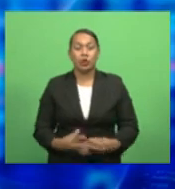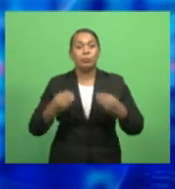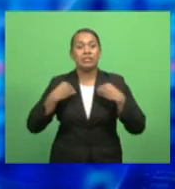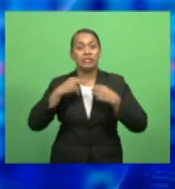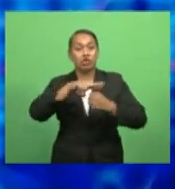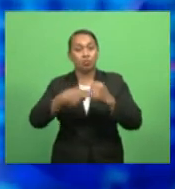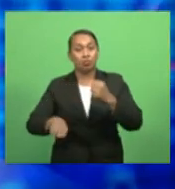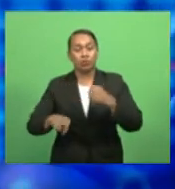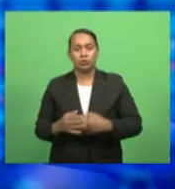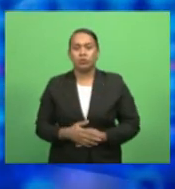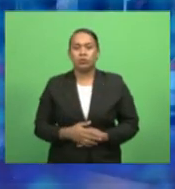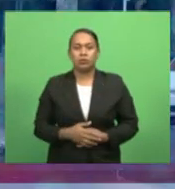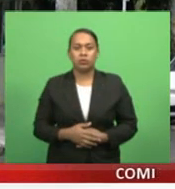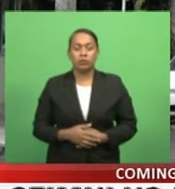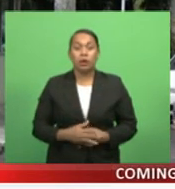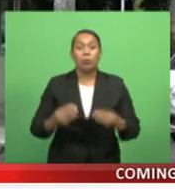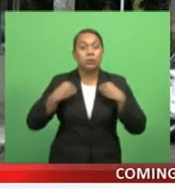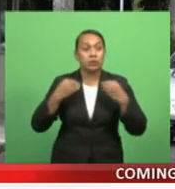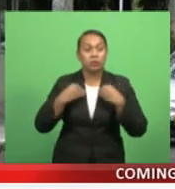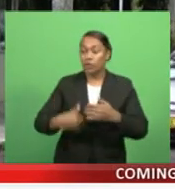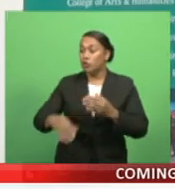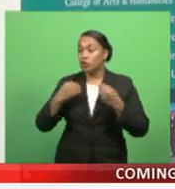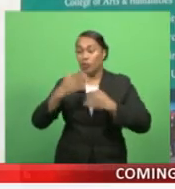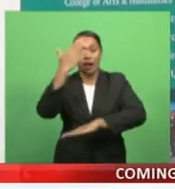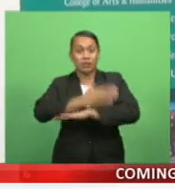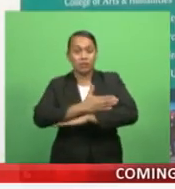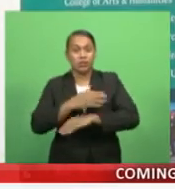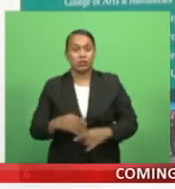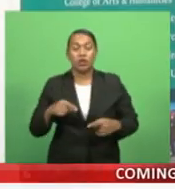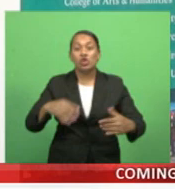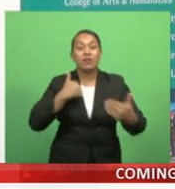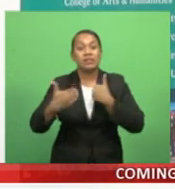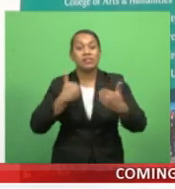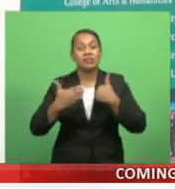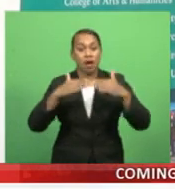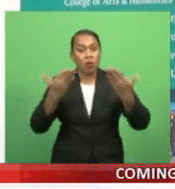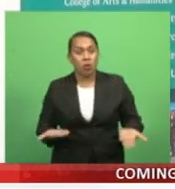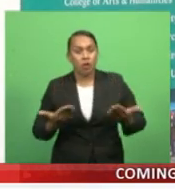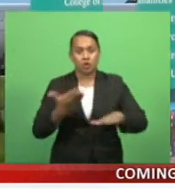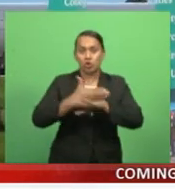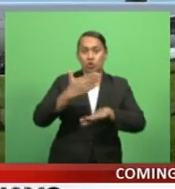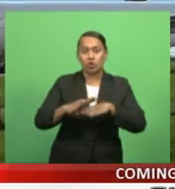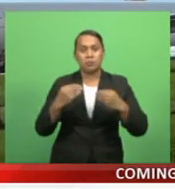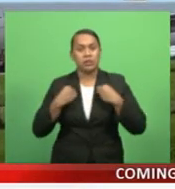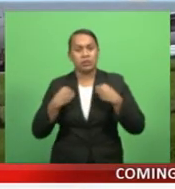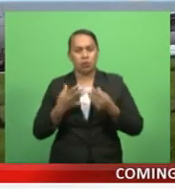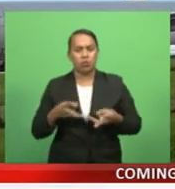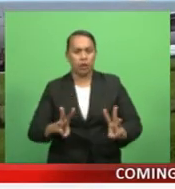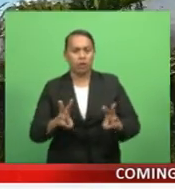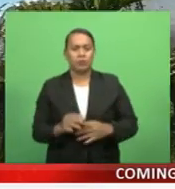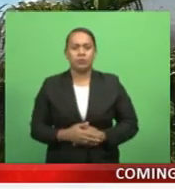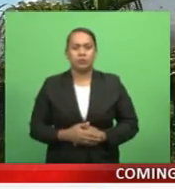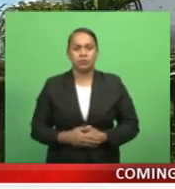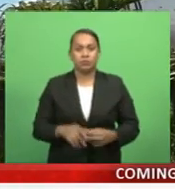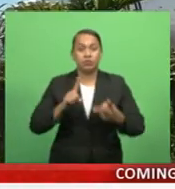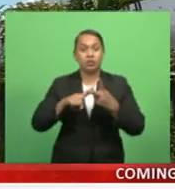Thanks, Jackie. In business tonight, University rolls out new mode for businesses. And Fiji Airways to